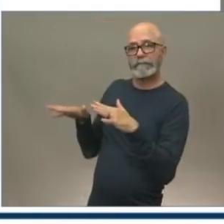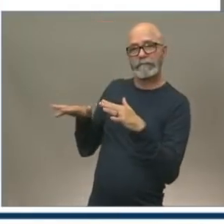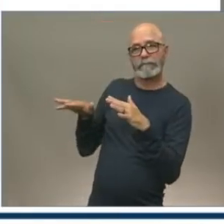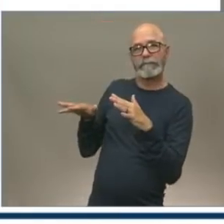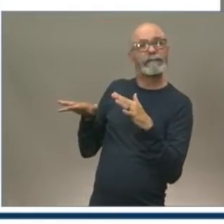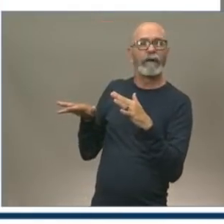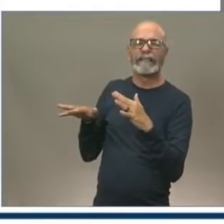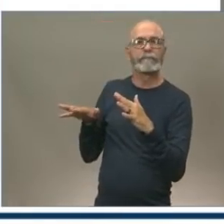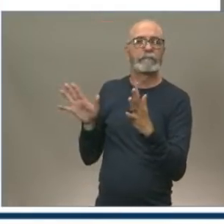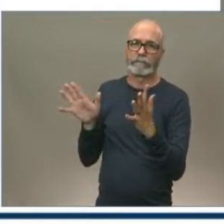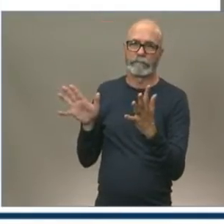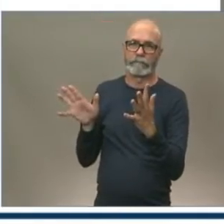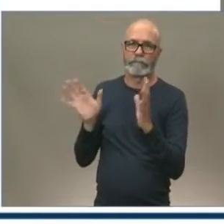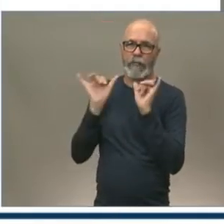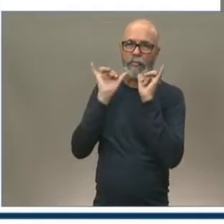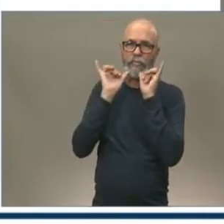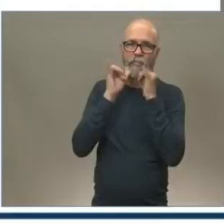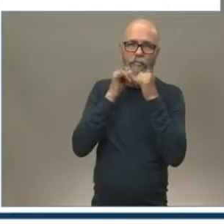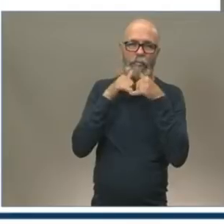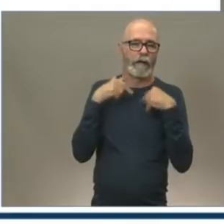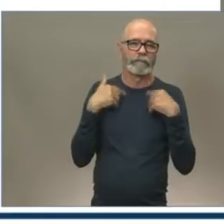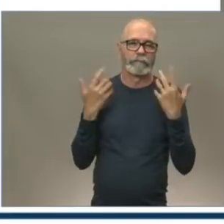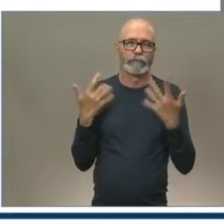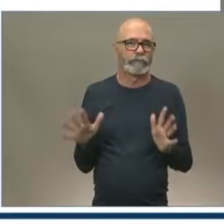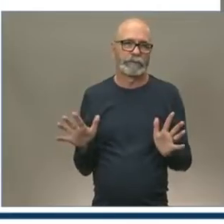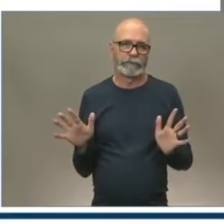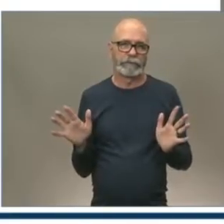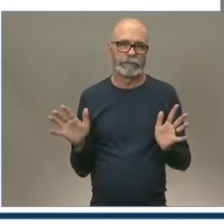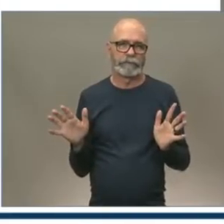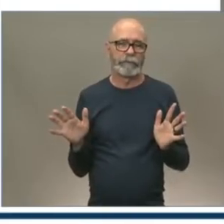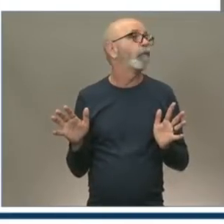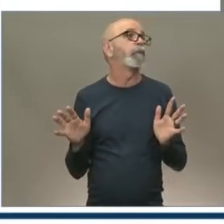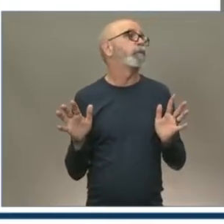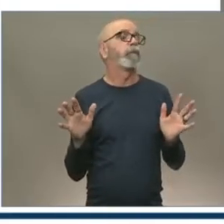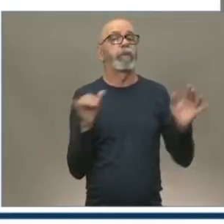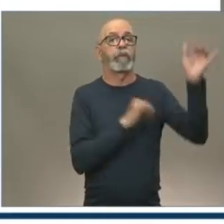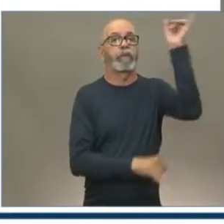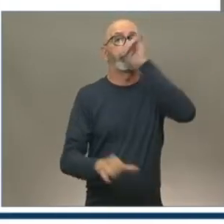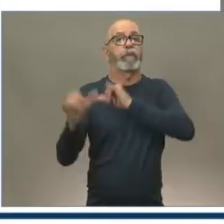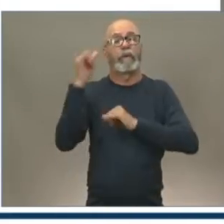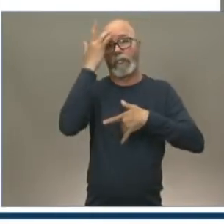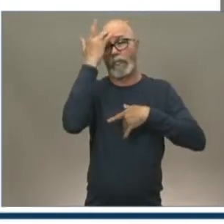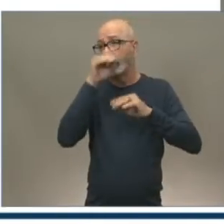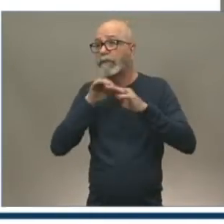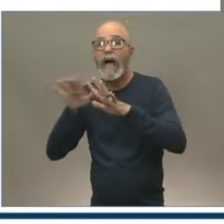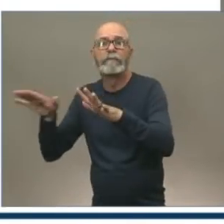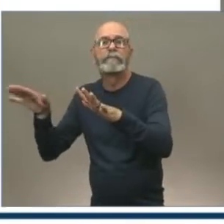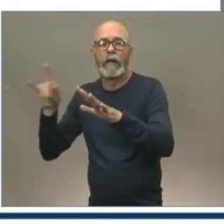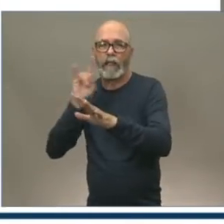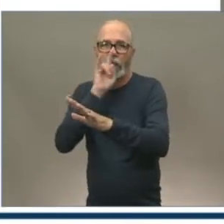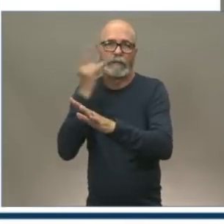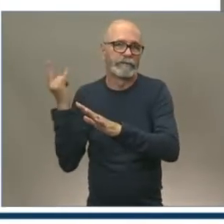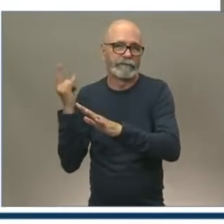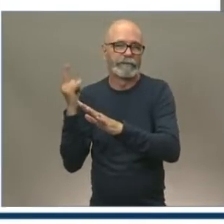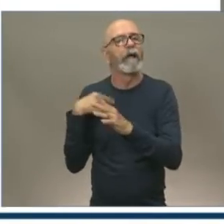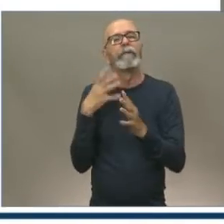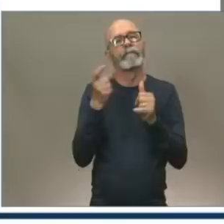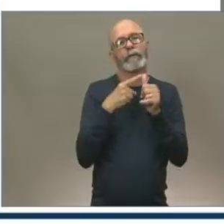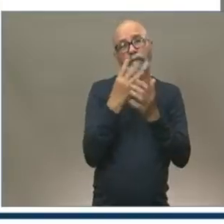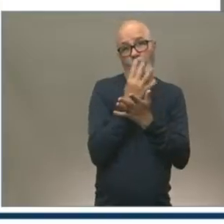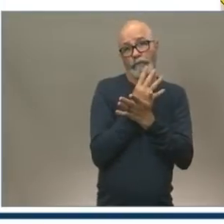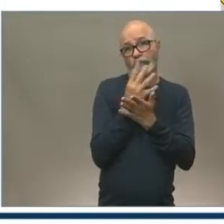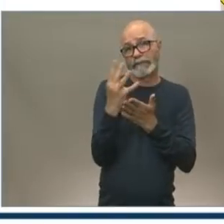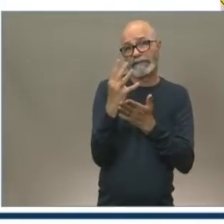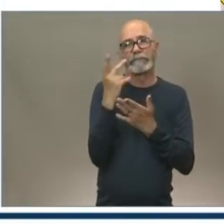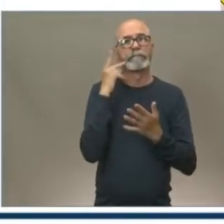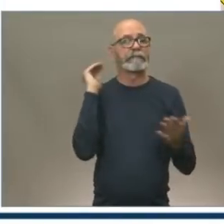to Nova Scotia all of a sudden, come flooding here. So we'll have to look at that as we get closer to that 4-week period. John,